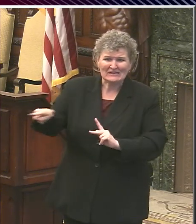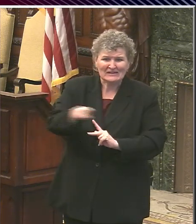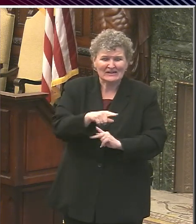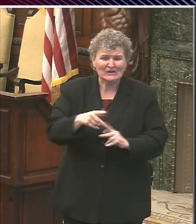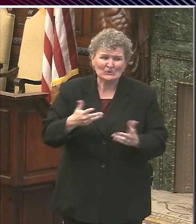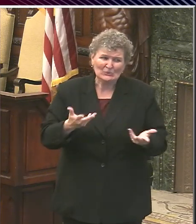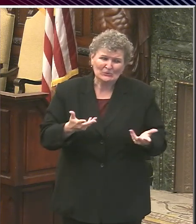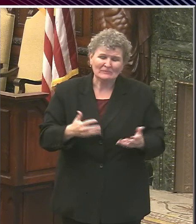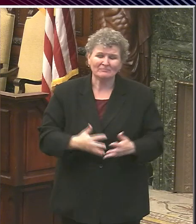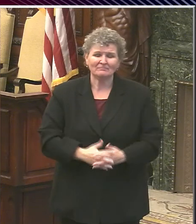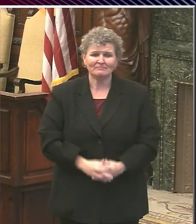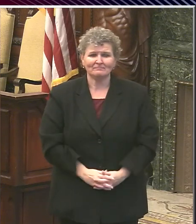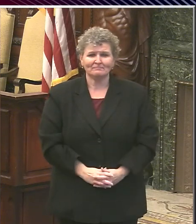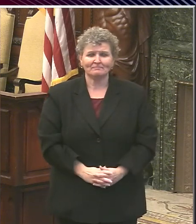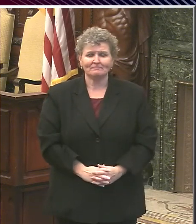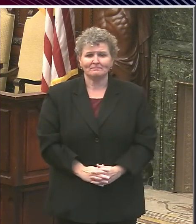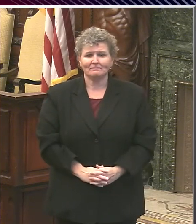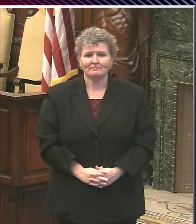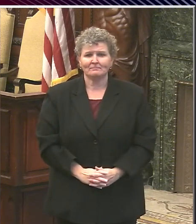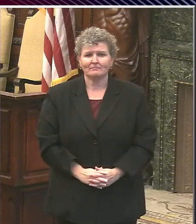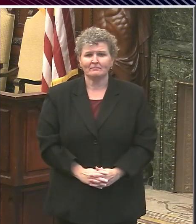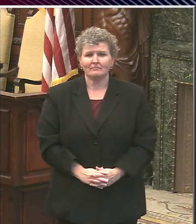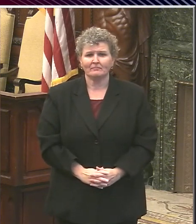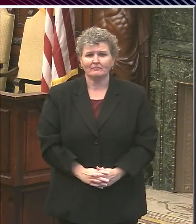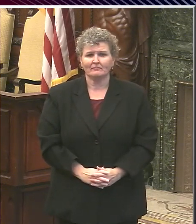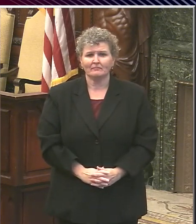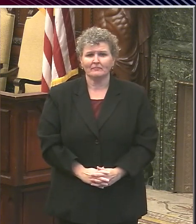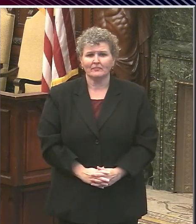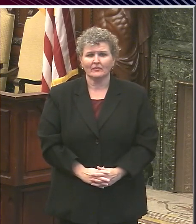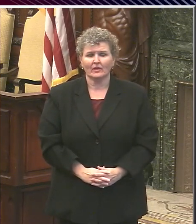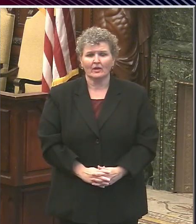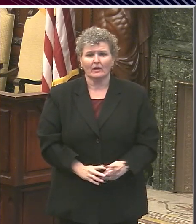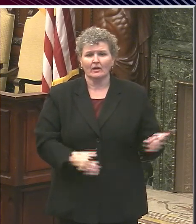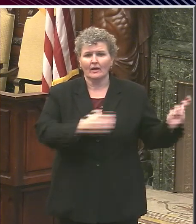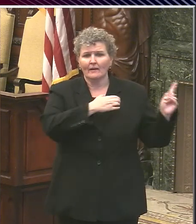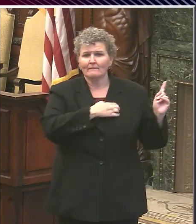Thank you. No. You'll probably save money not betting too. So.